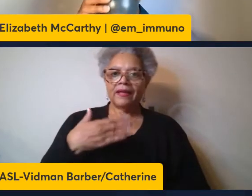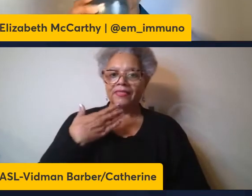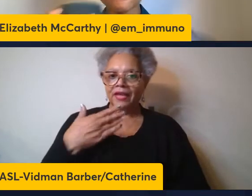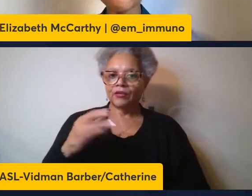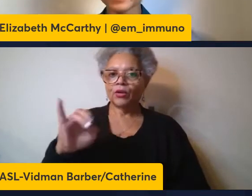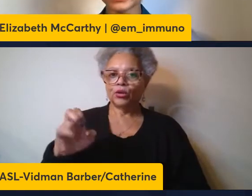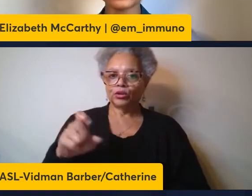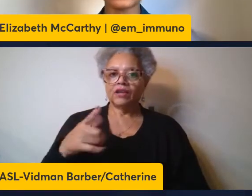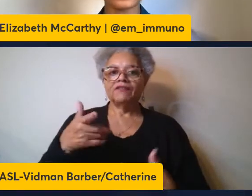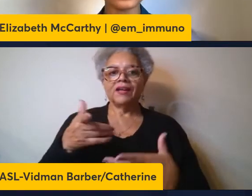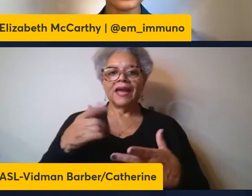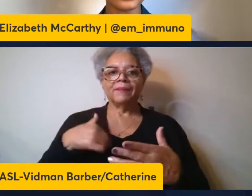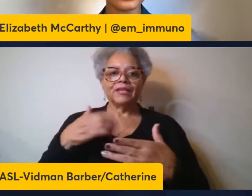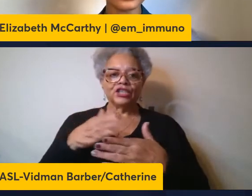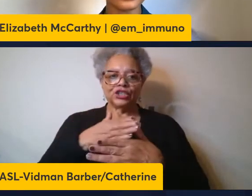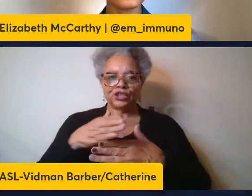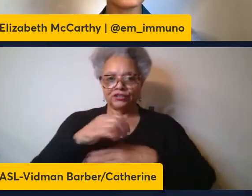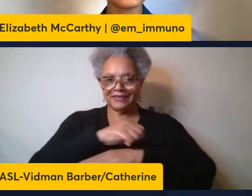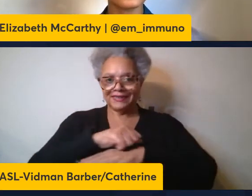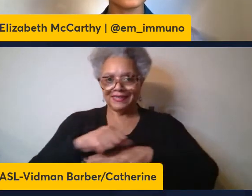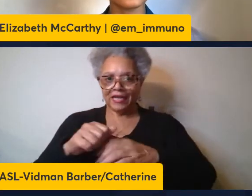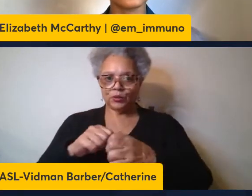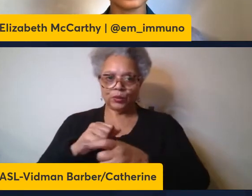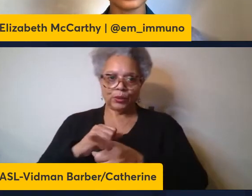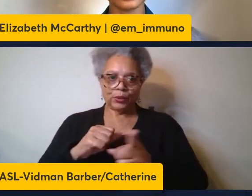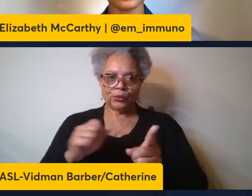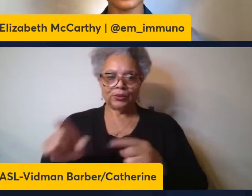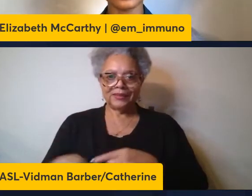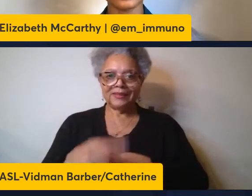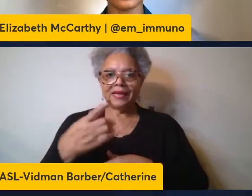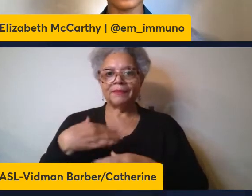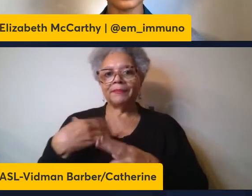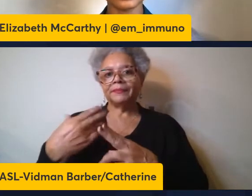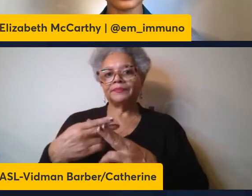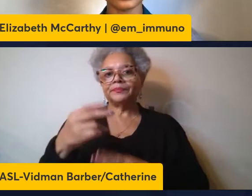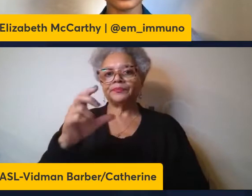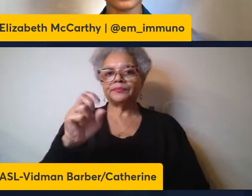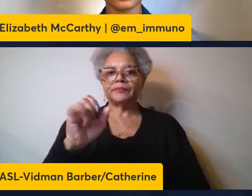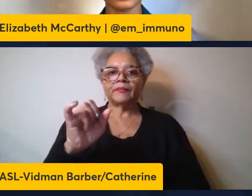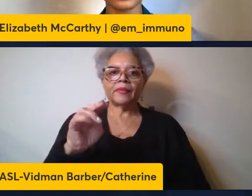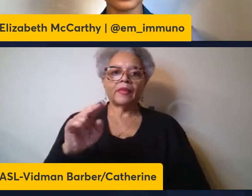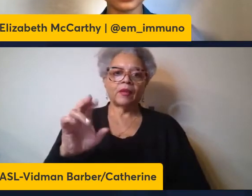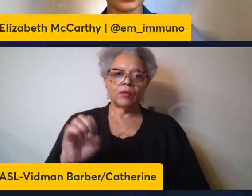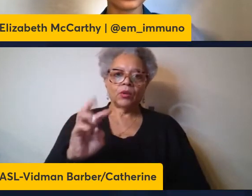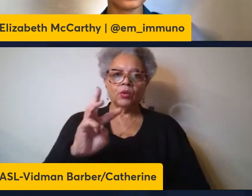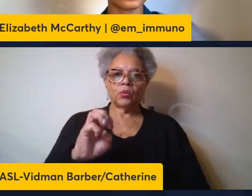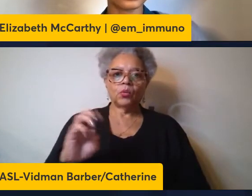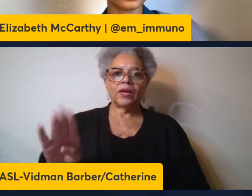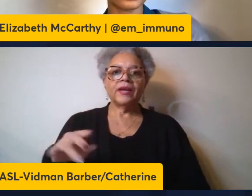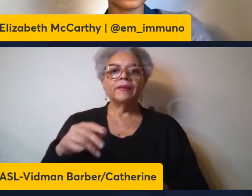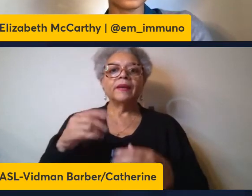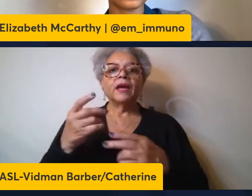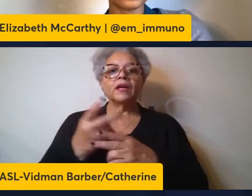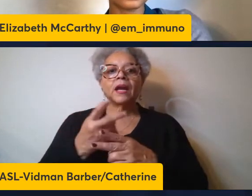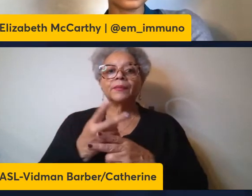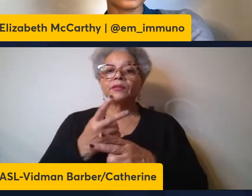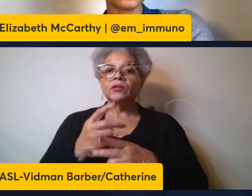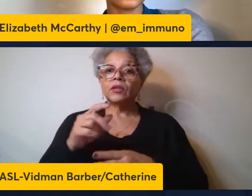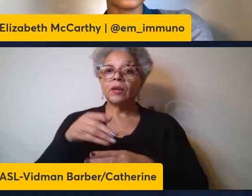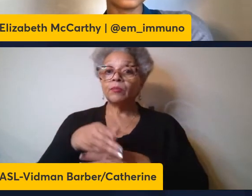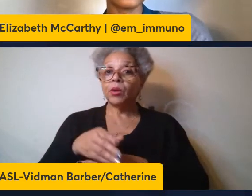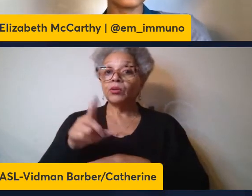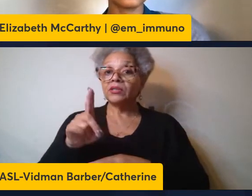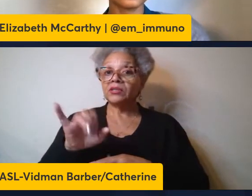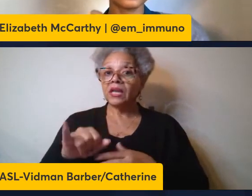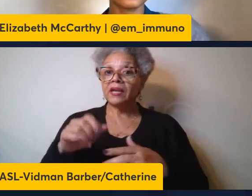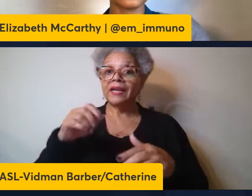for letting me share the stage with you today. So my name is Simone Webb. I'm a computational postdoc based in the Hannaford